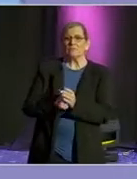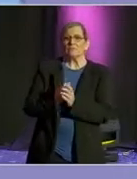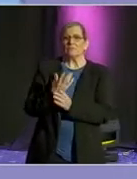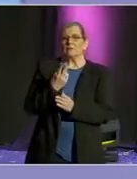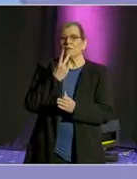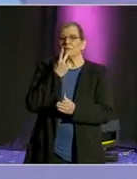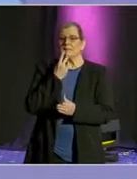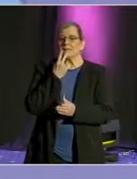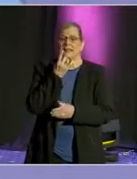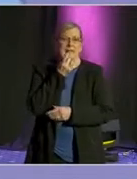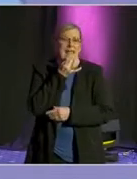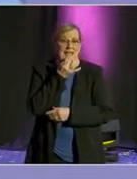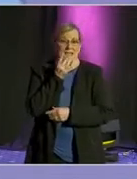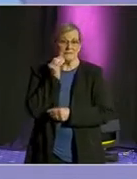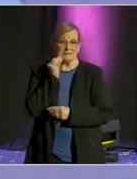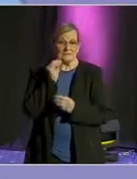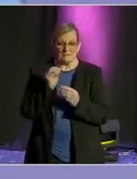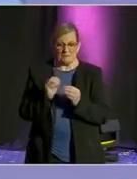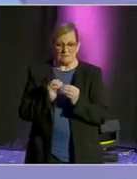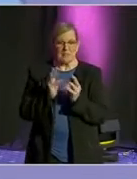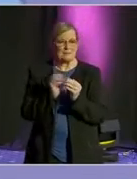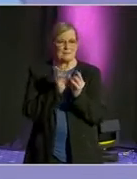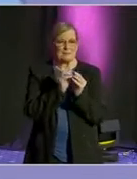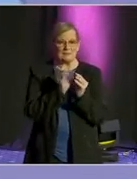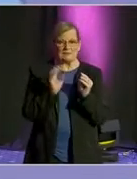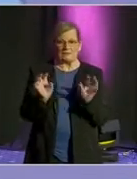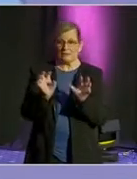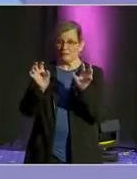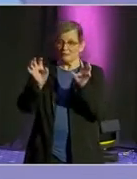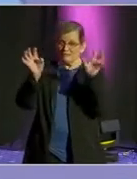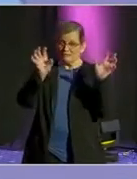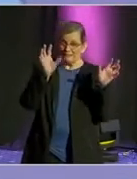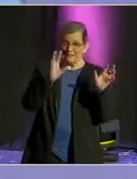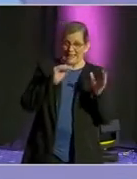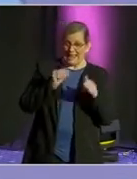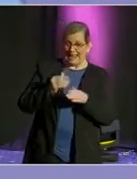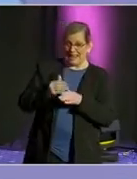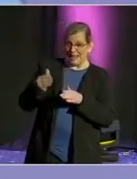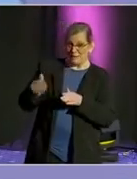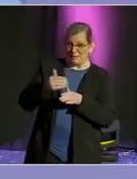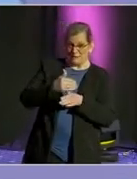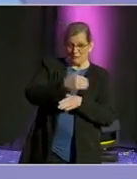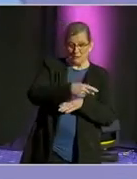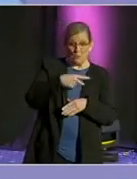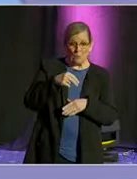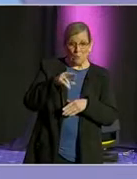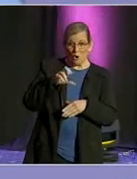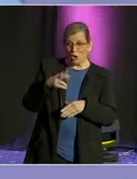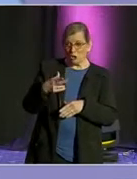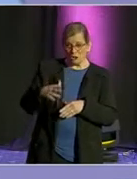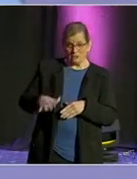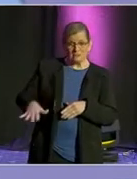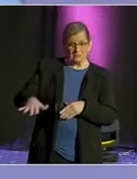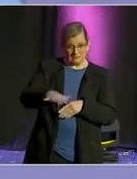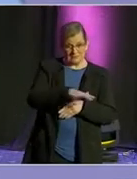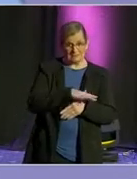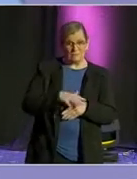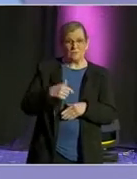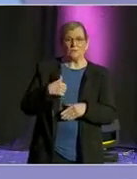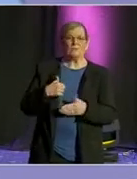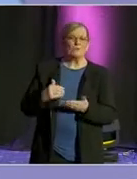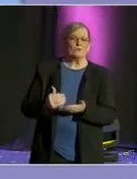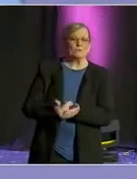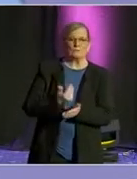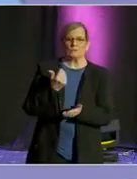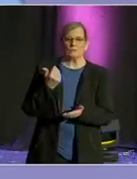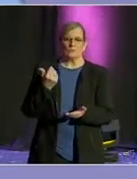blossom decor, including neighborhood porches this year. We're particularly excited to announce a new initiative that will feature the display